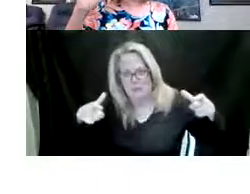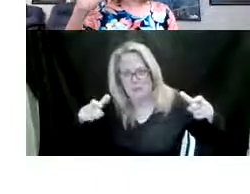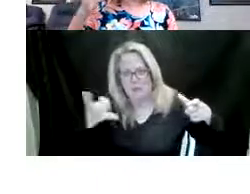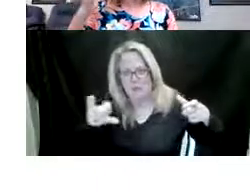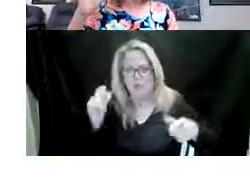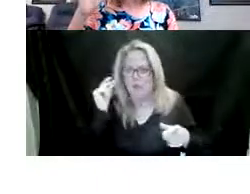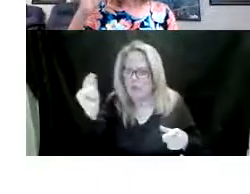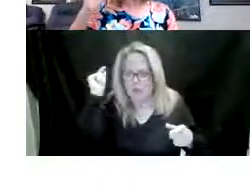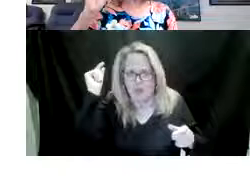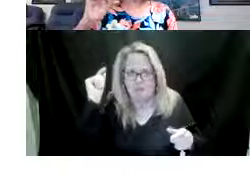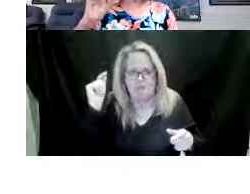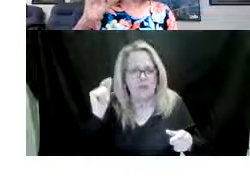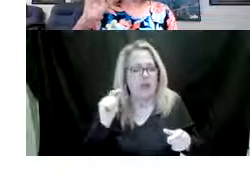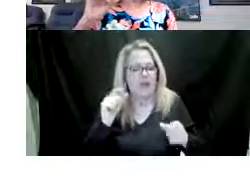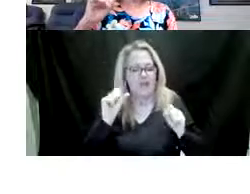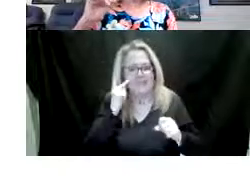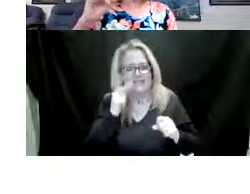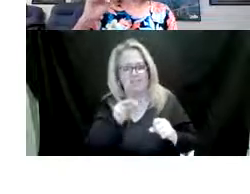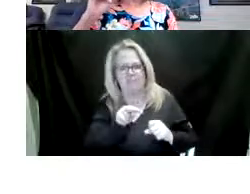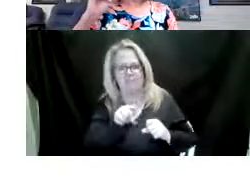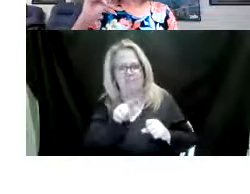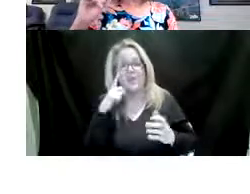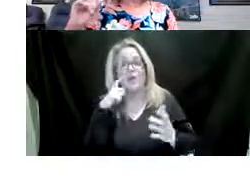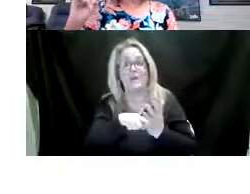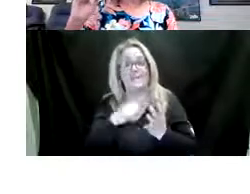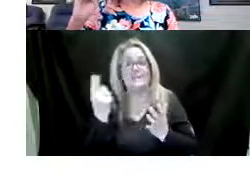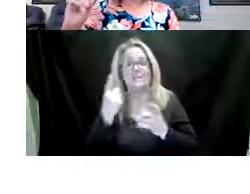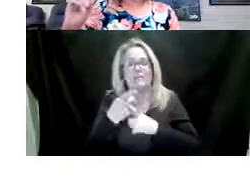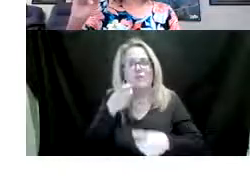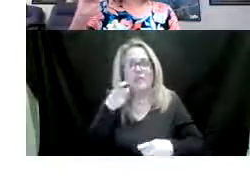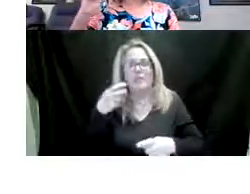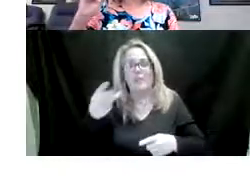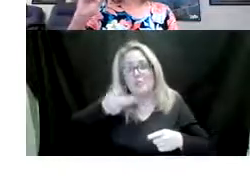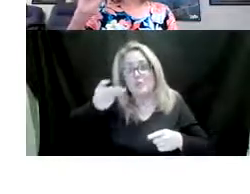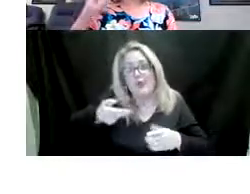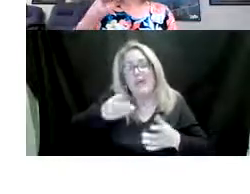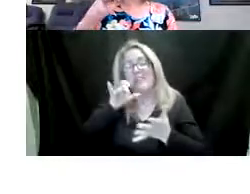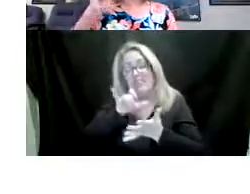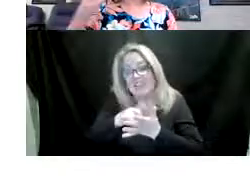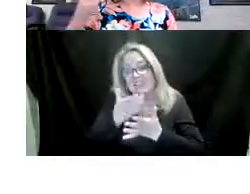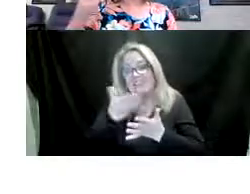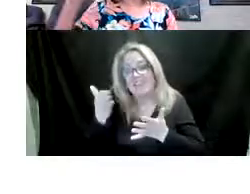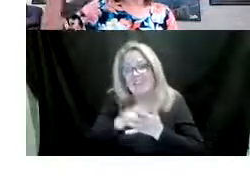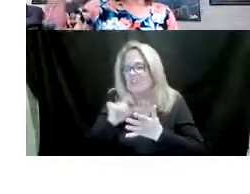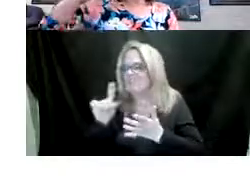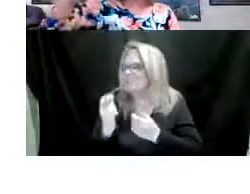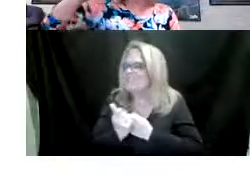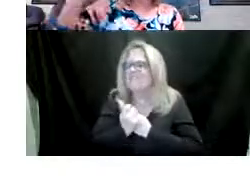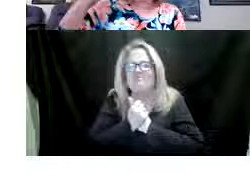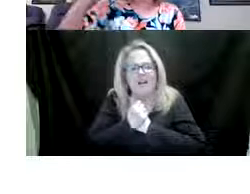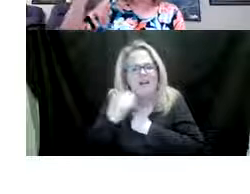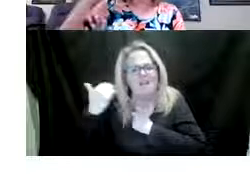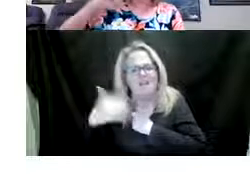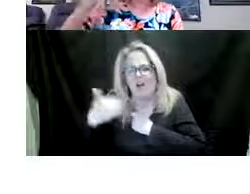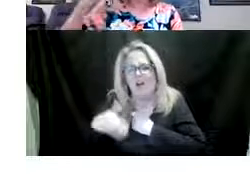she noticed the shininess or something from the spoon. And that was the thing that she just loved. She would grab a hold